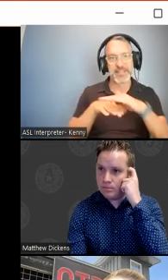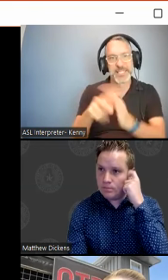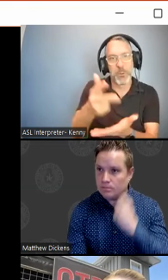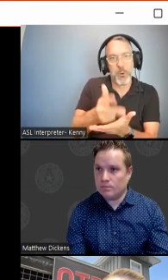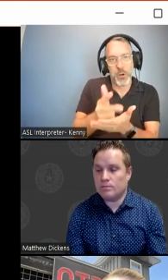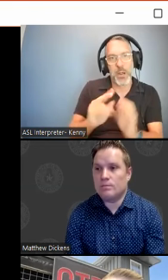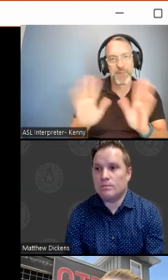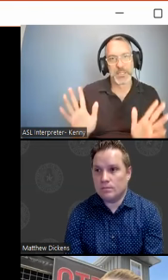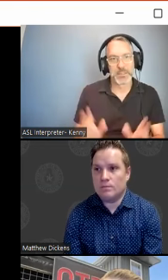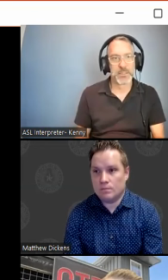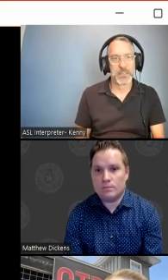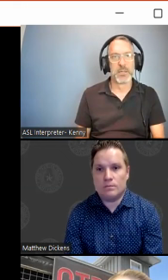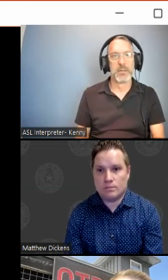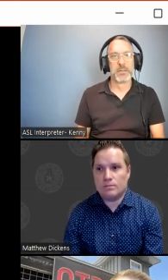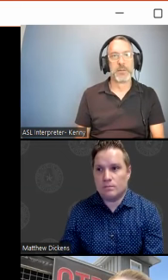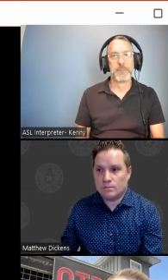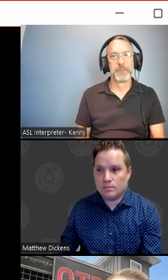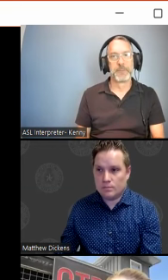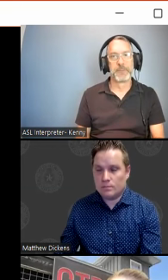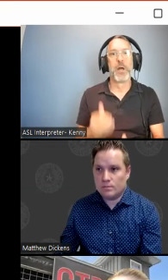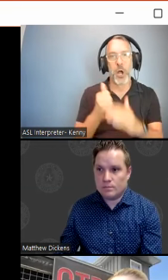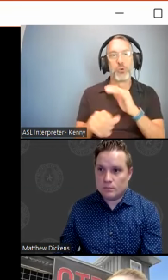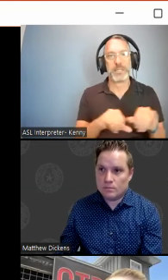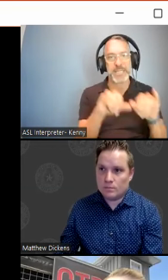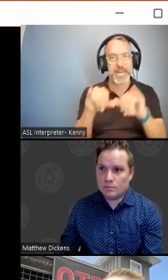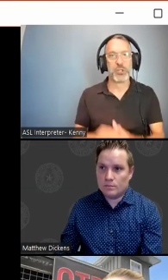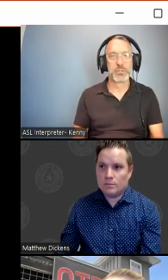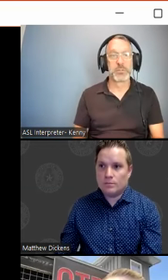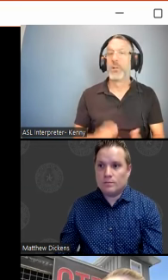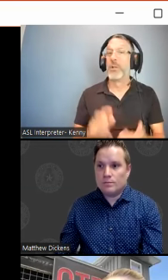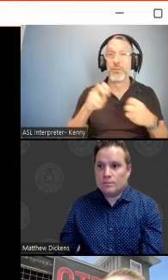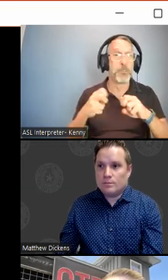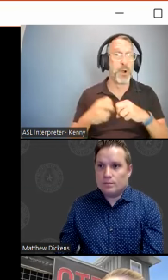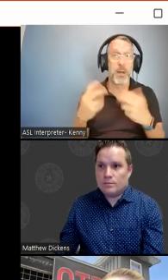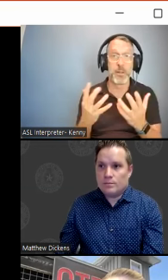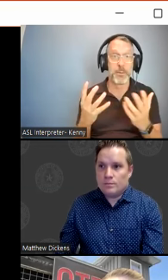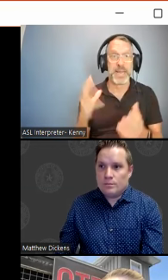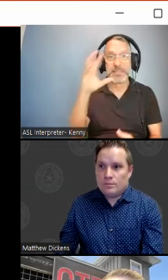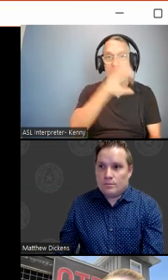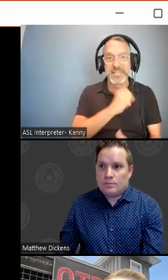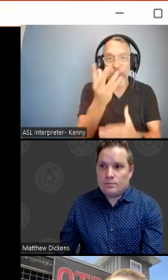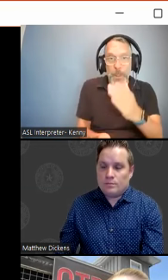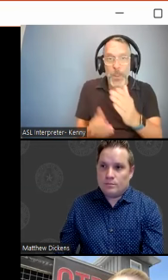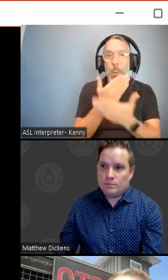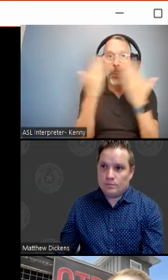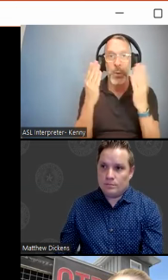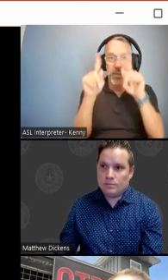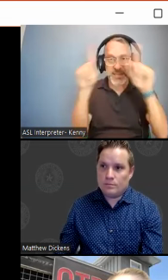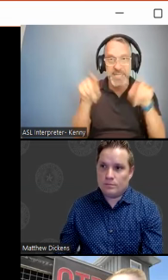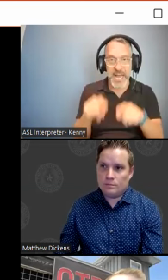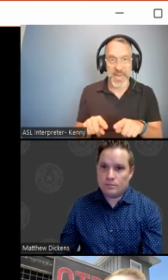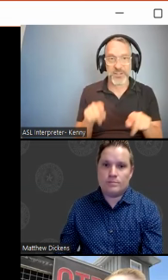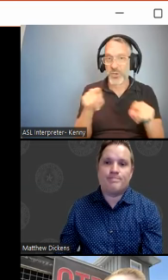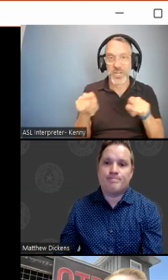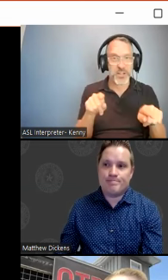space under the standards. The problem is it's missing the sign. So neither of those